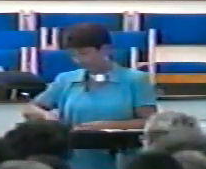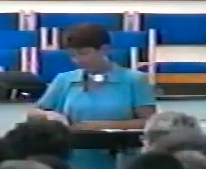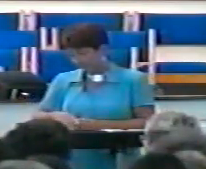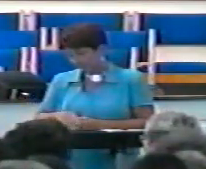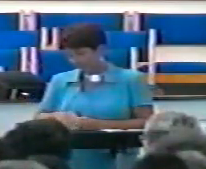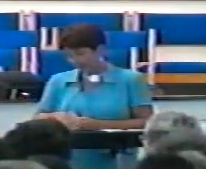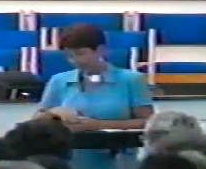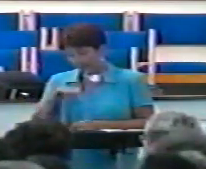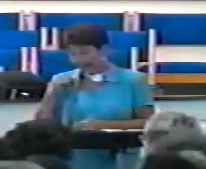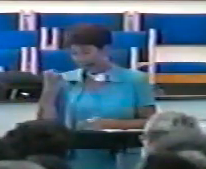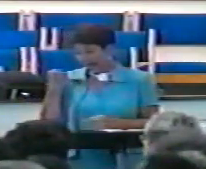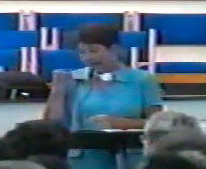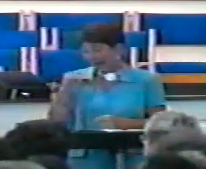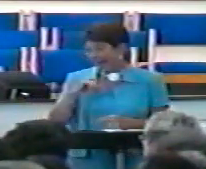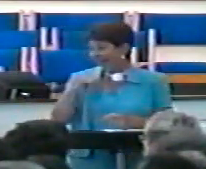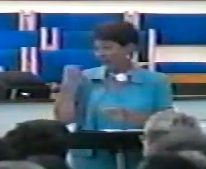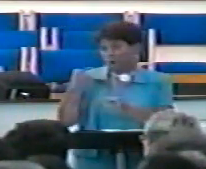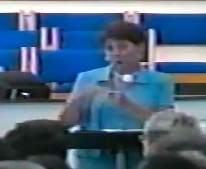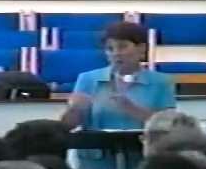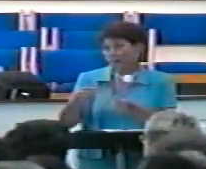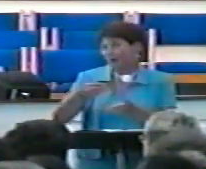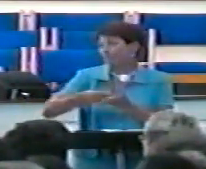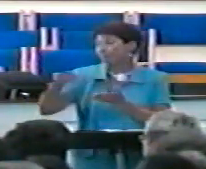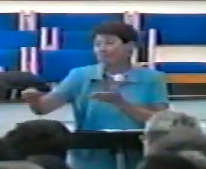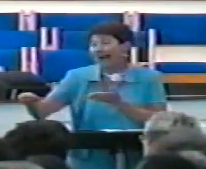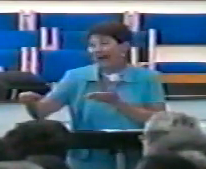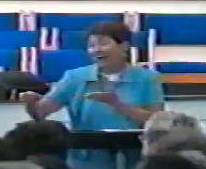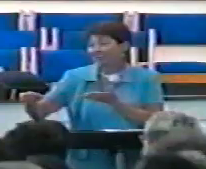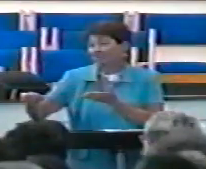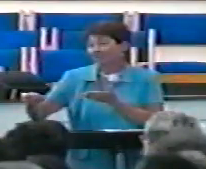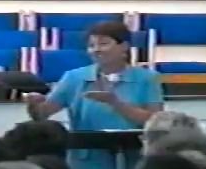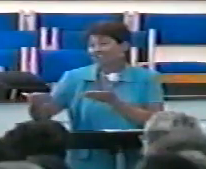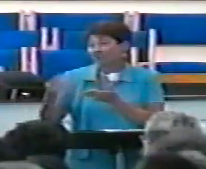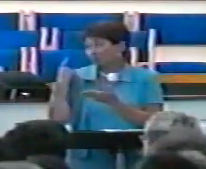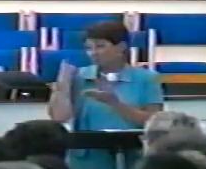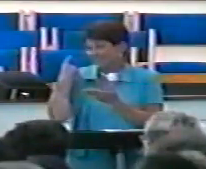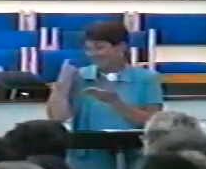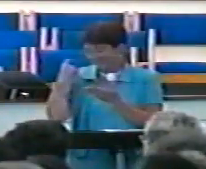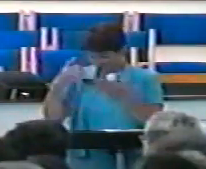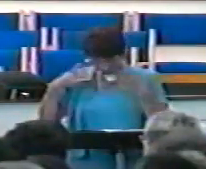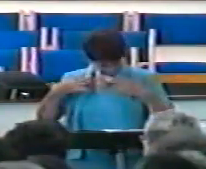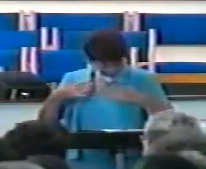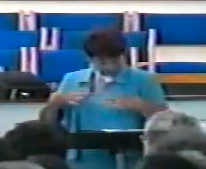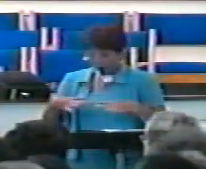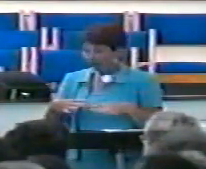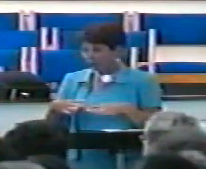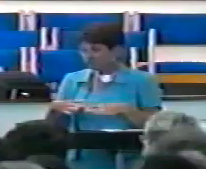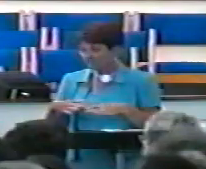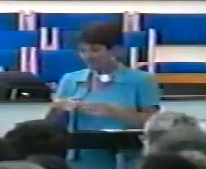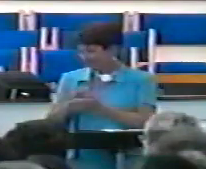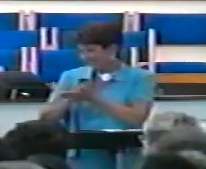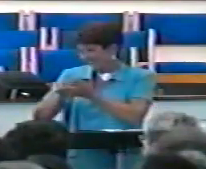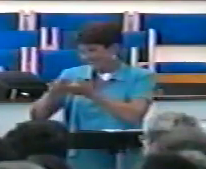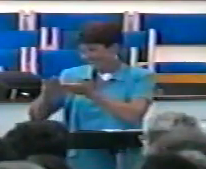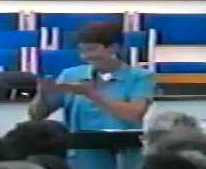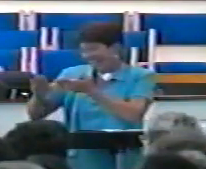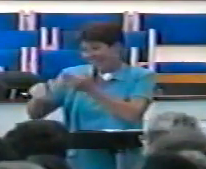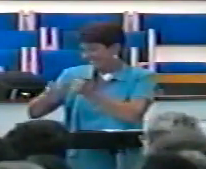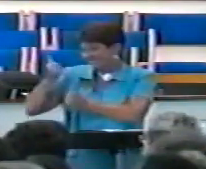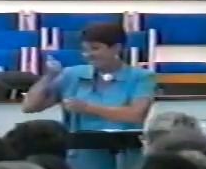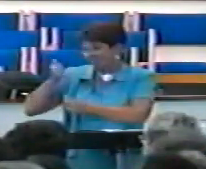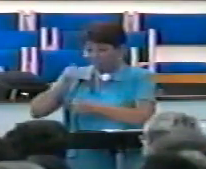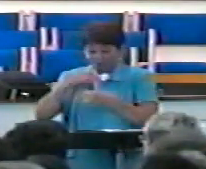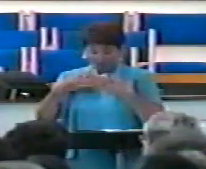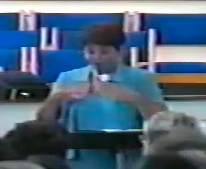I couldn't buy them the latest fashions for them to wear. I couldn't provide for them